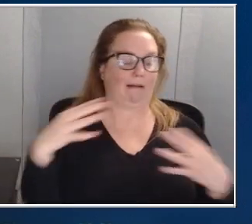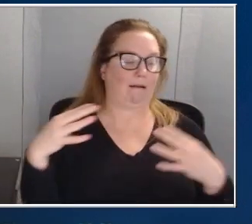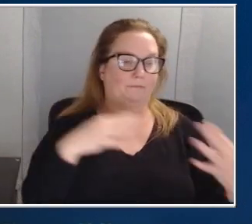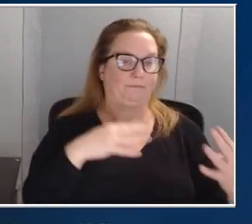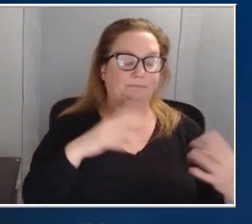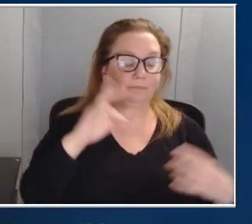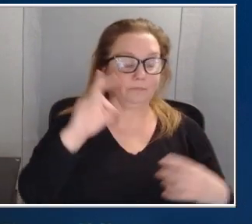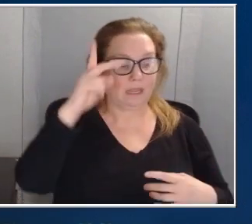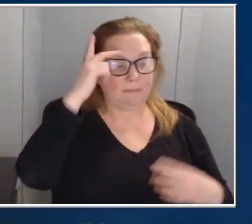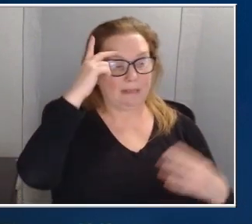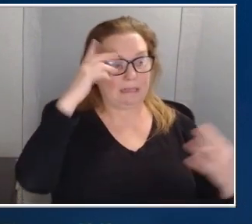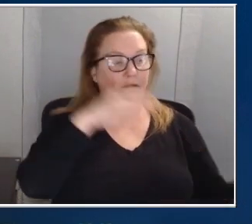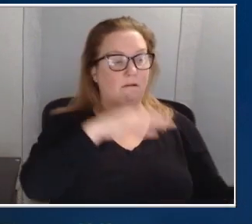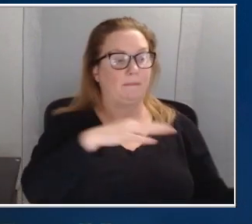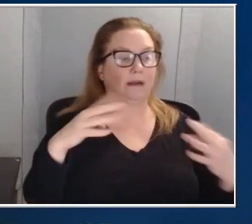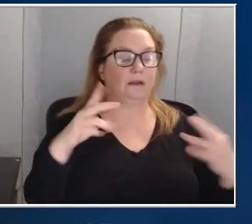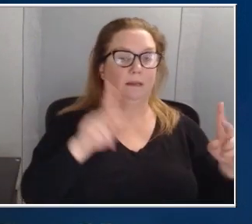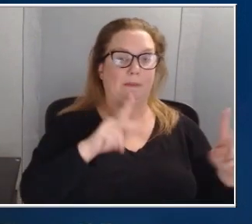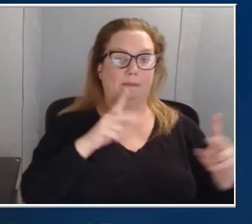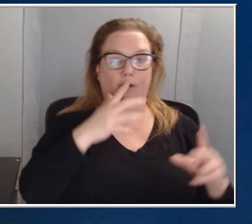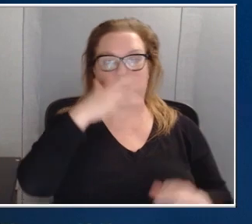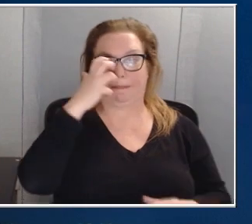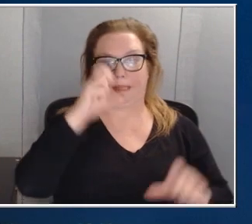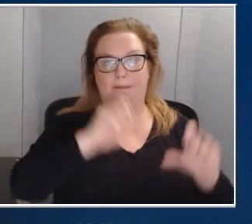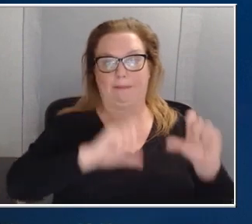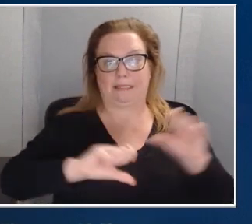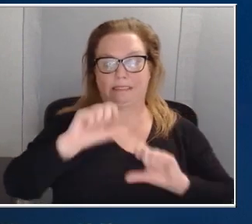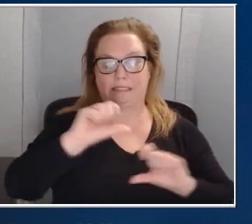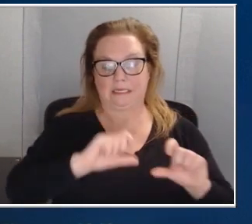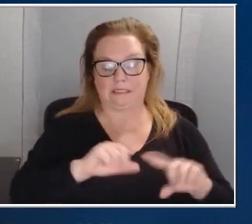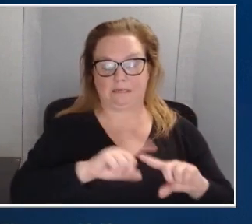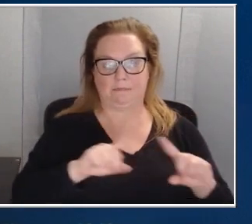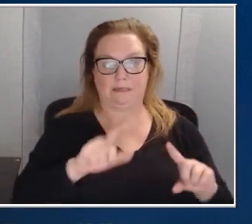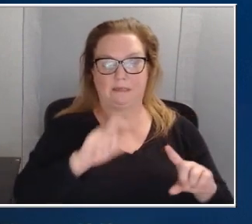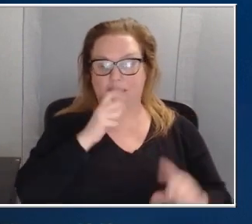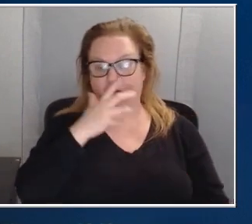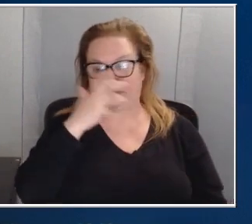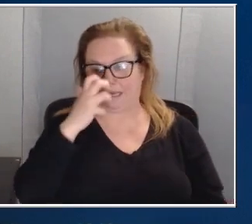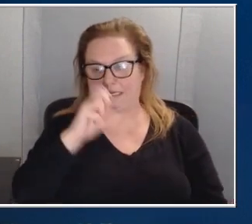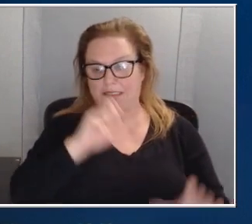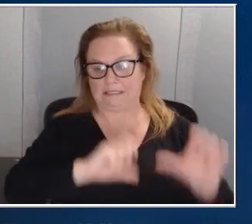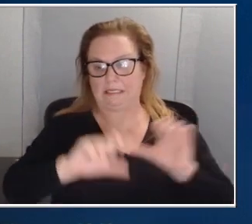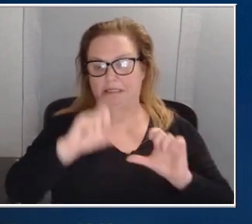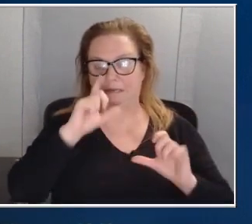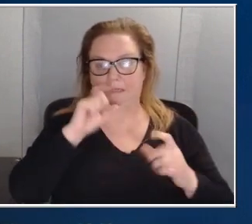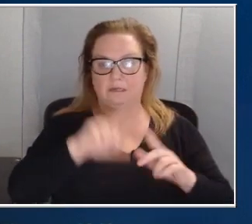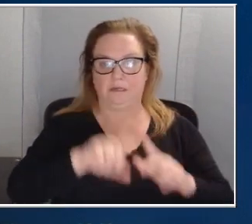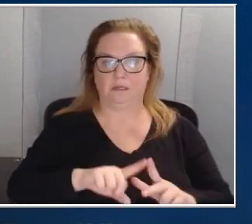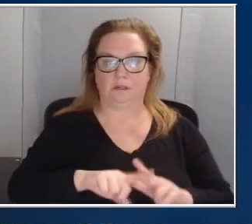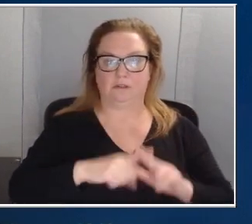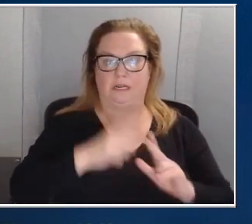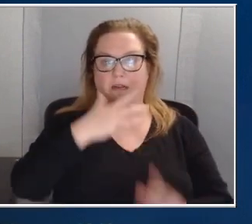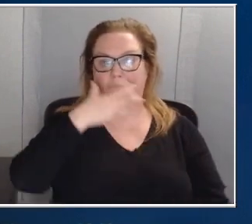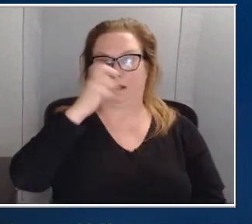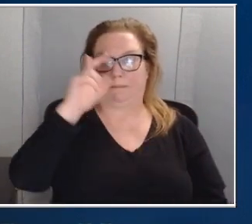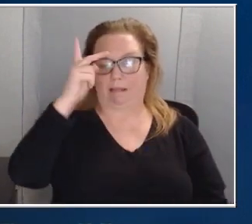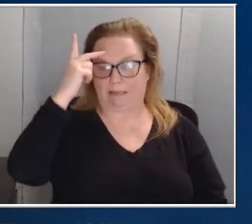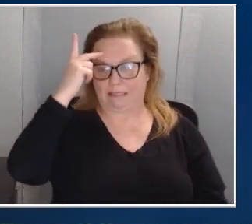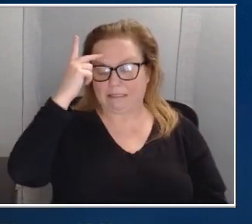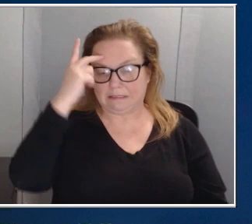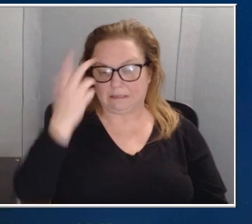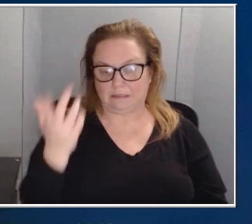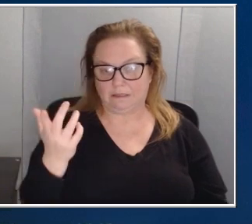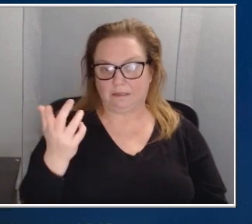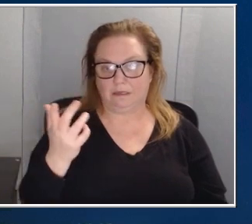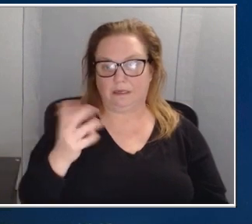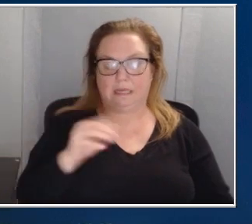political battle, people are going to get mad about the science. But they're not because they're mad at science, it's because they're angry about politics. And that just